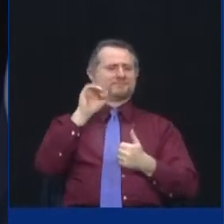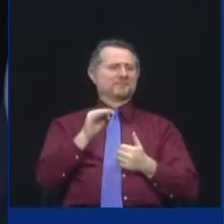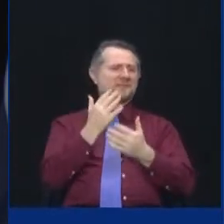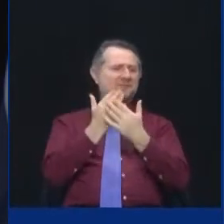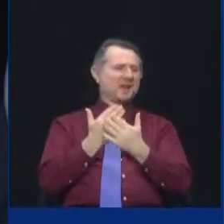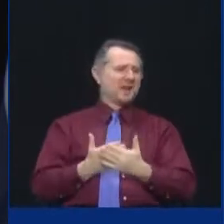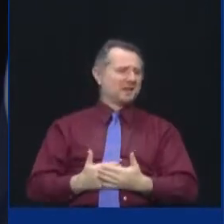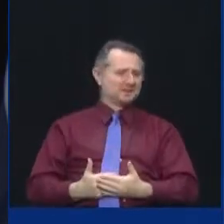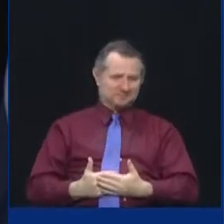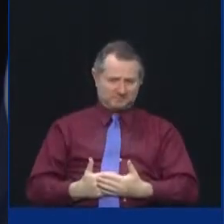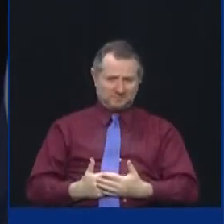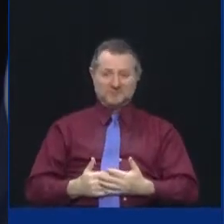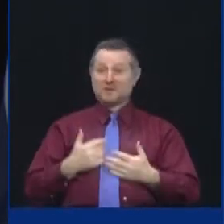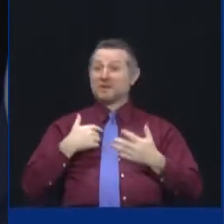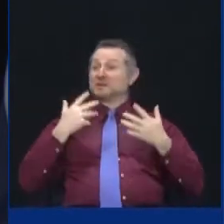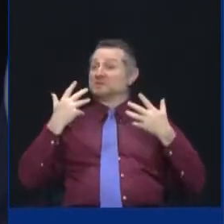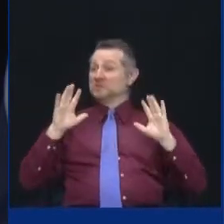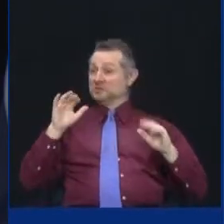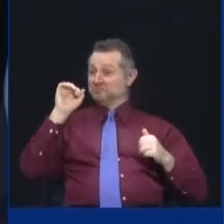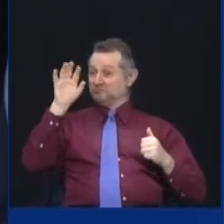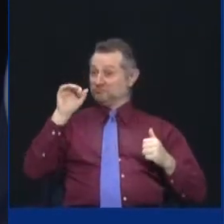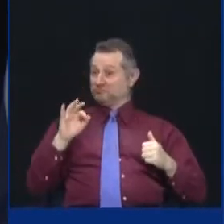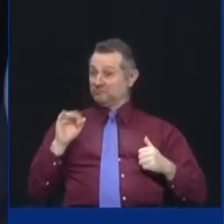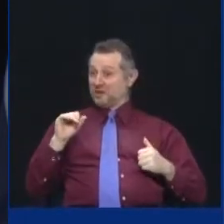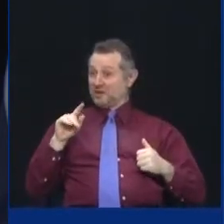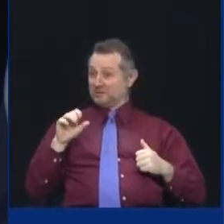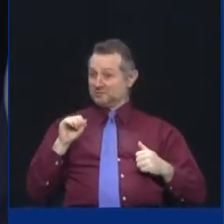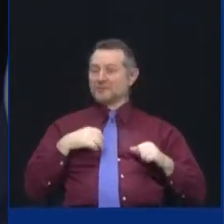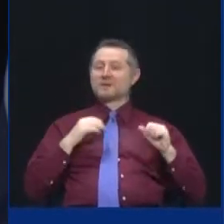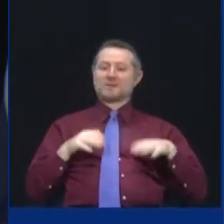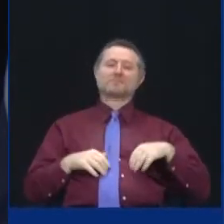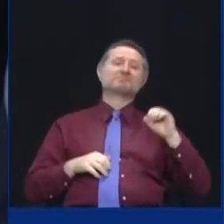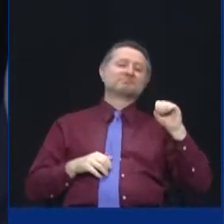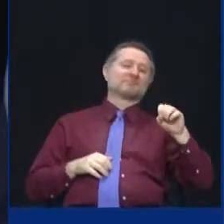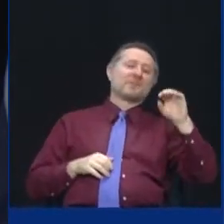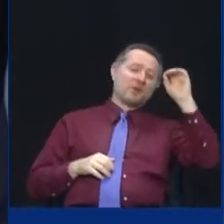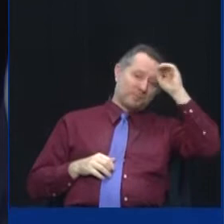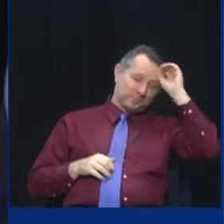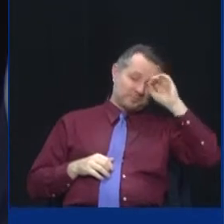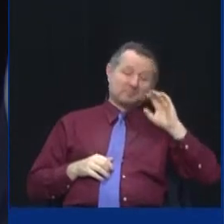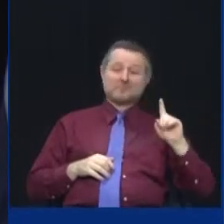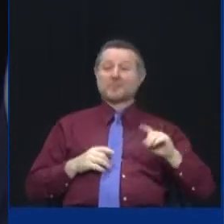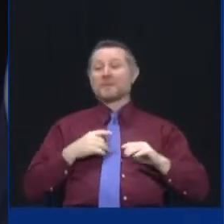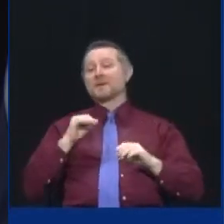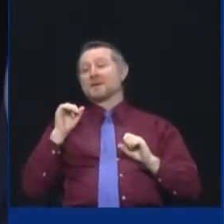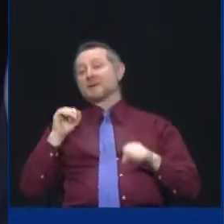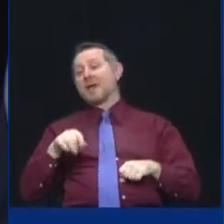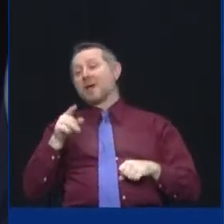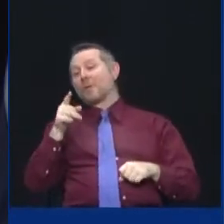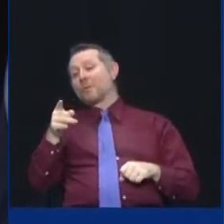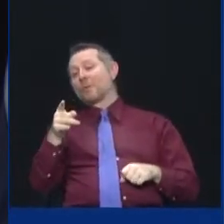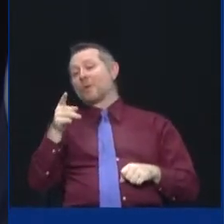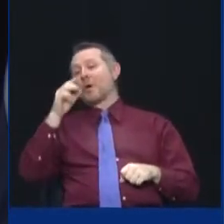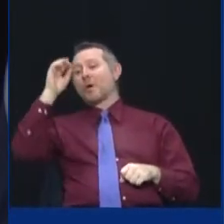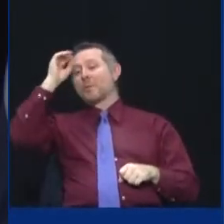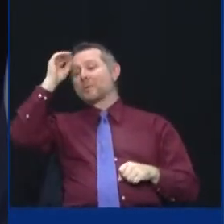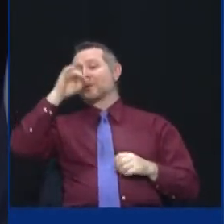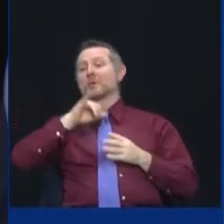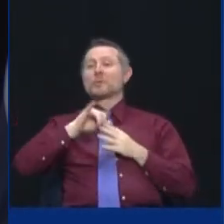And then I'll give you my opinion. But by the way, you can throw my opinion in the garbage pail. But here are the